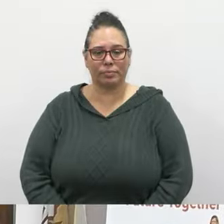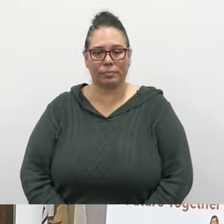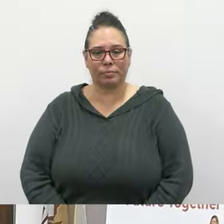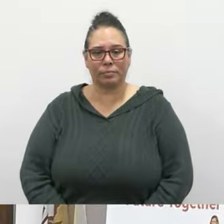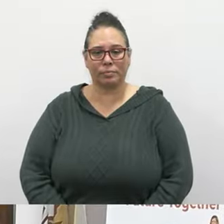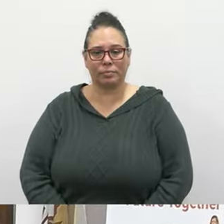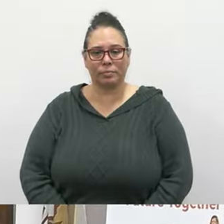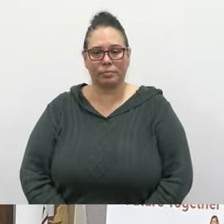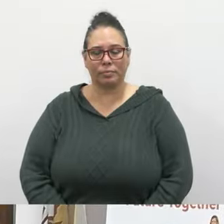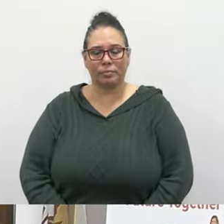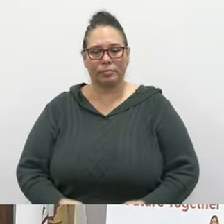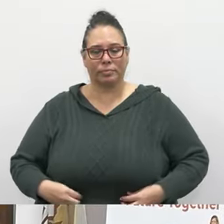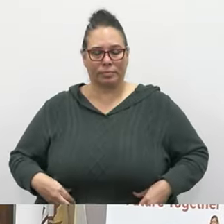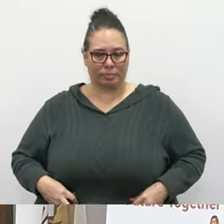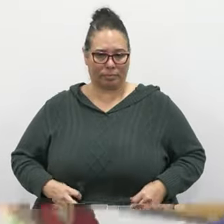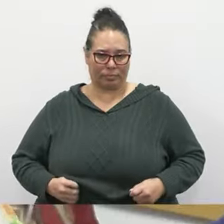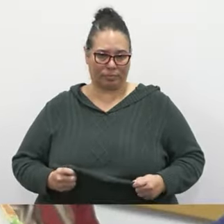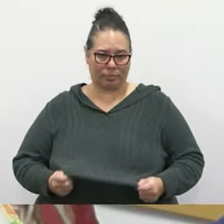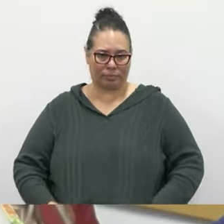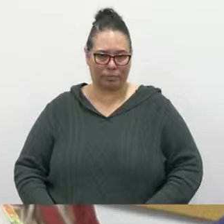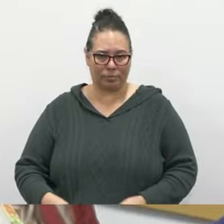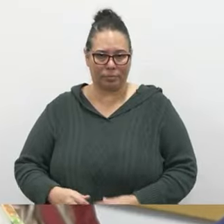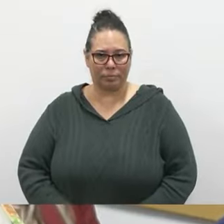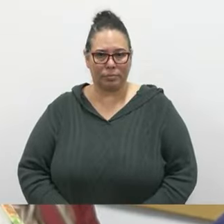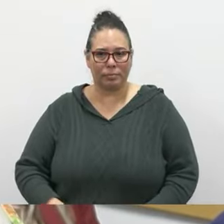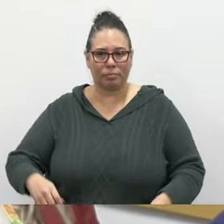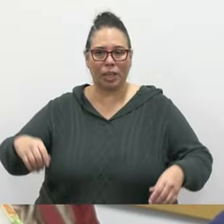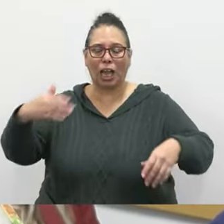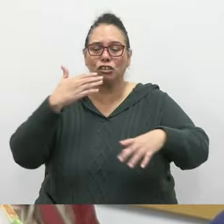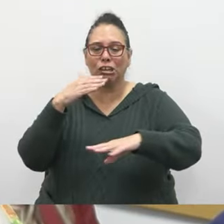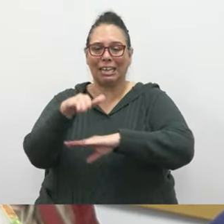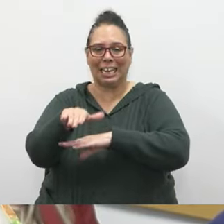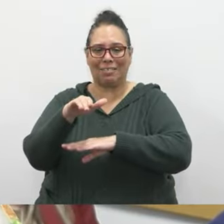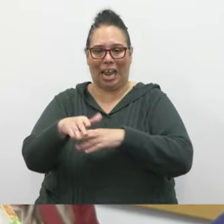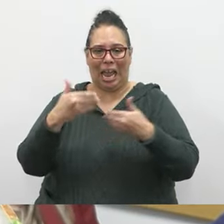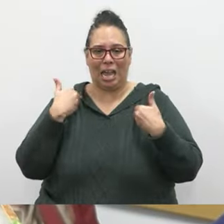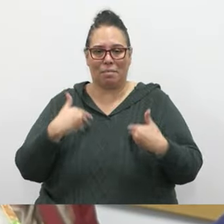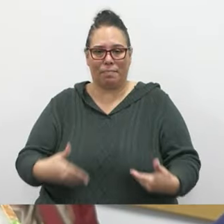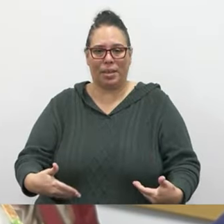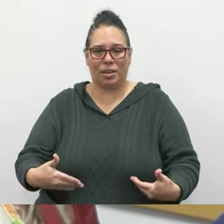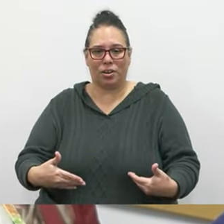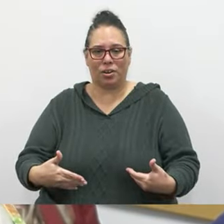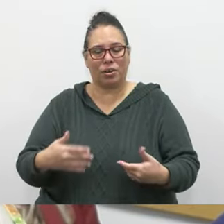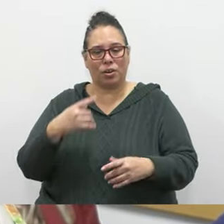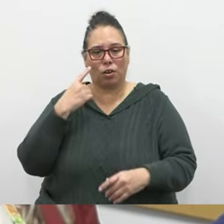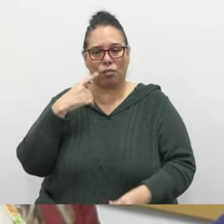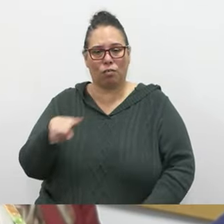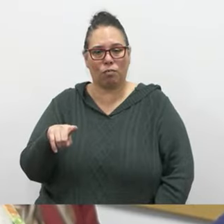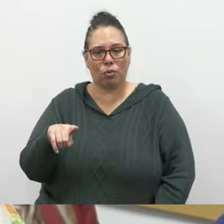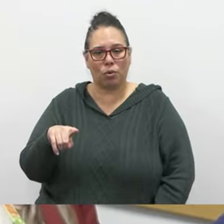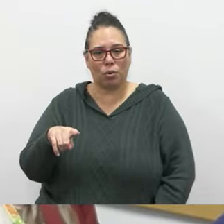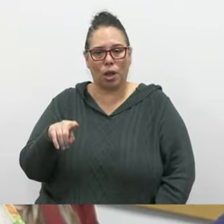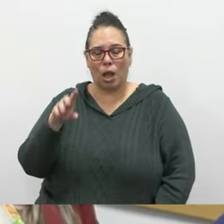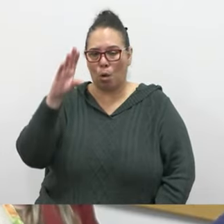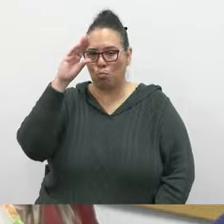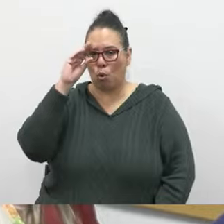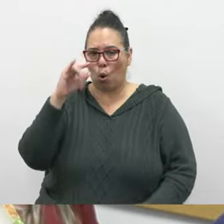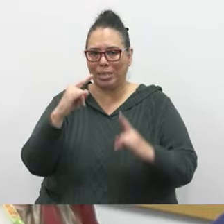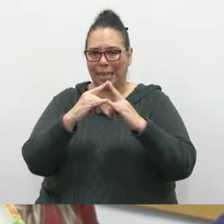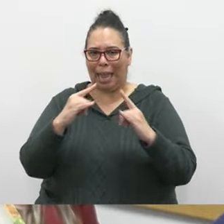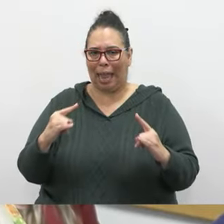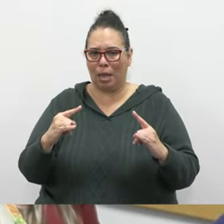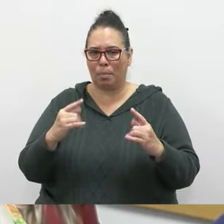For Monica Mendoza. Thank you. Good evening, board. I'm here on behalf of RN Piles Boys Camp. I would